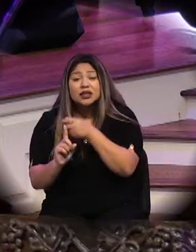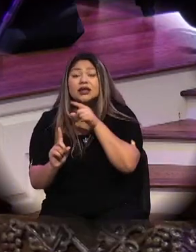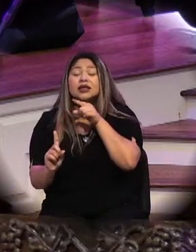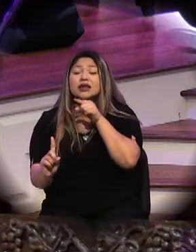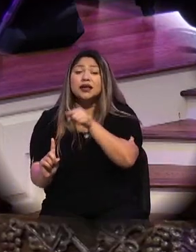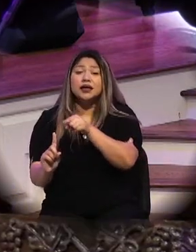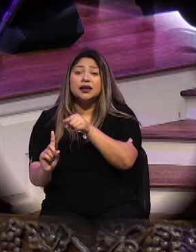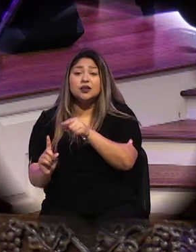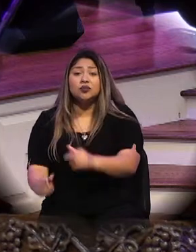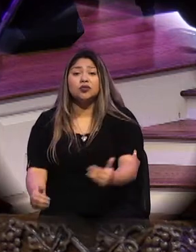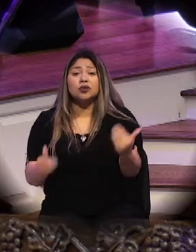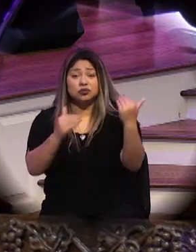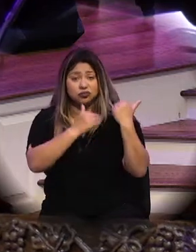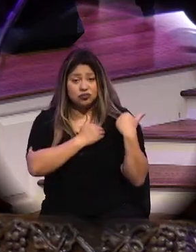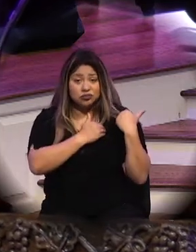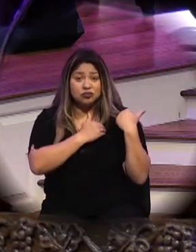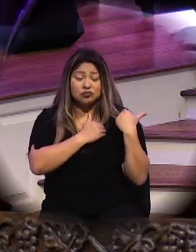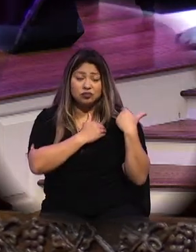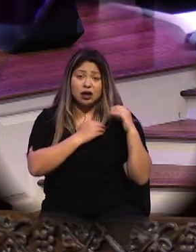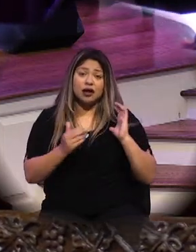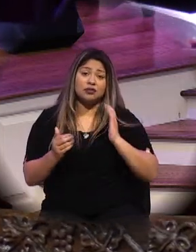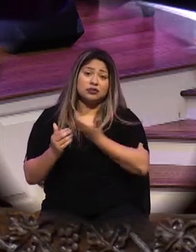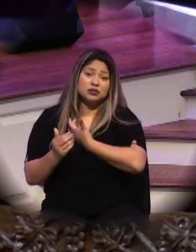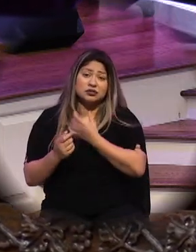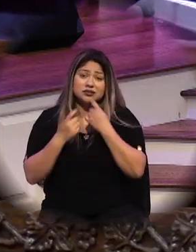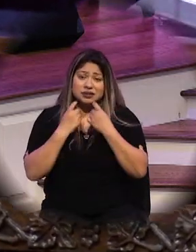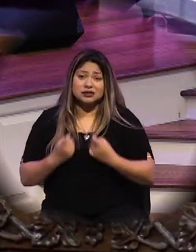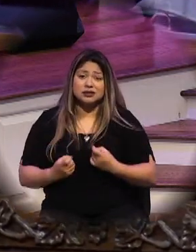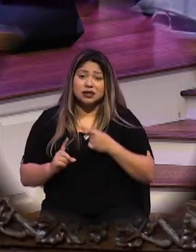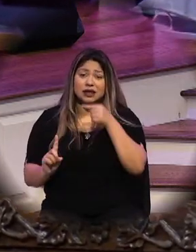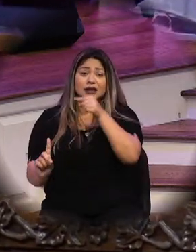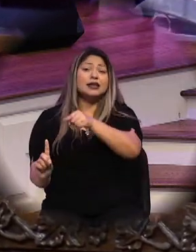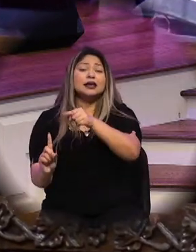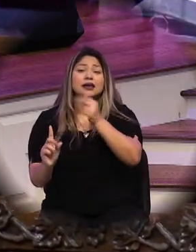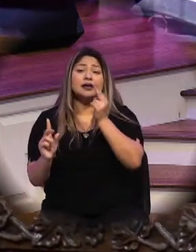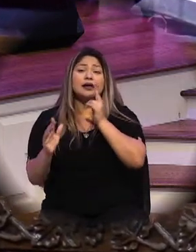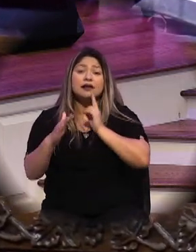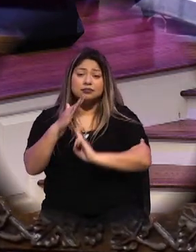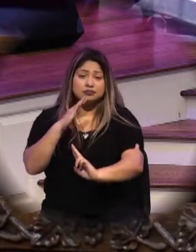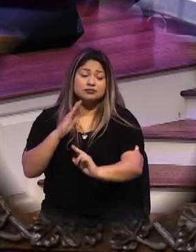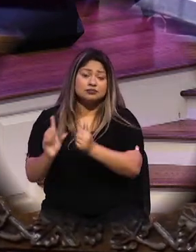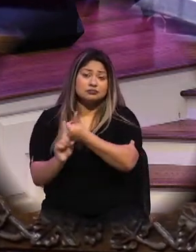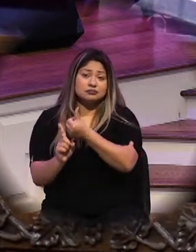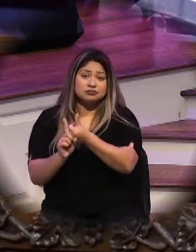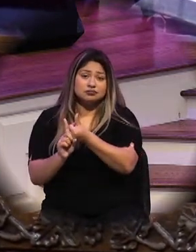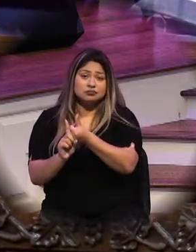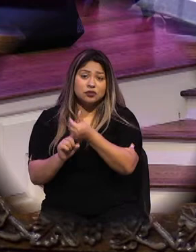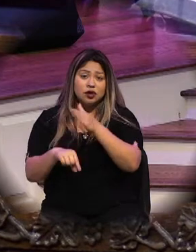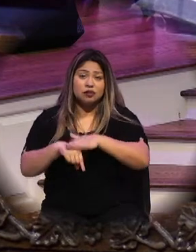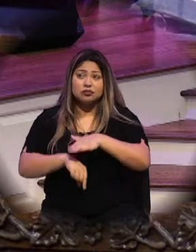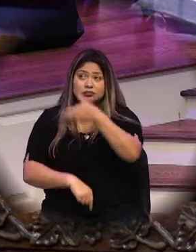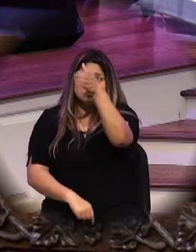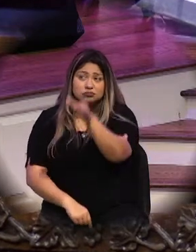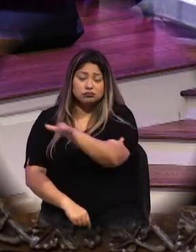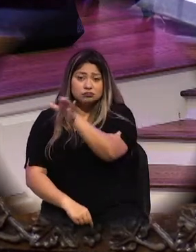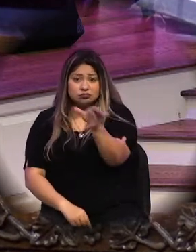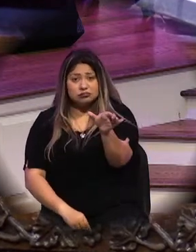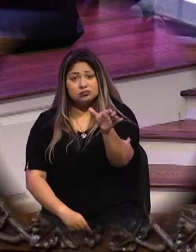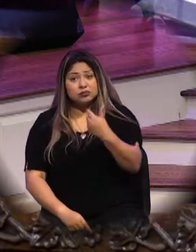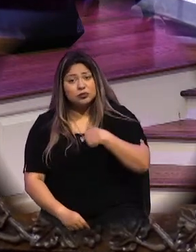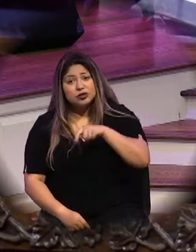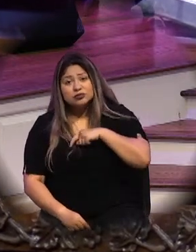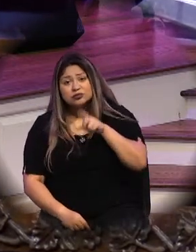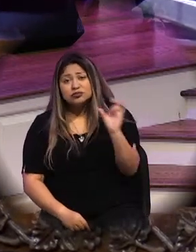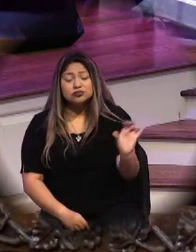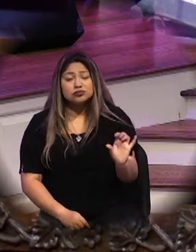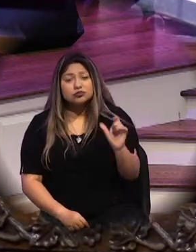to death on a cross, He taught us really the way to salvation, that we too were to humble ourselves, die